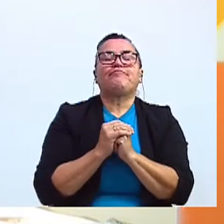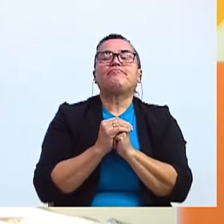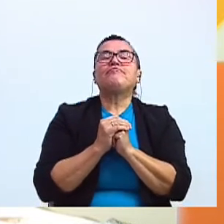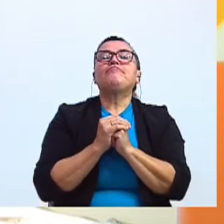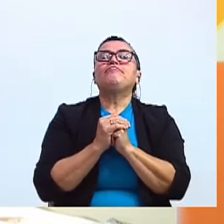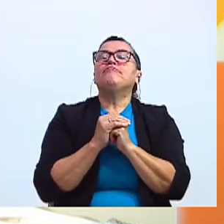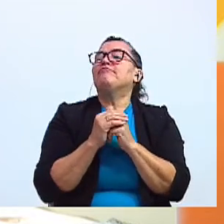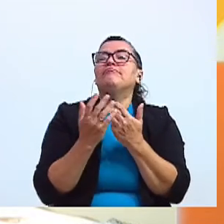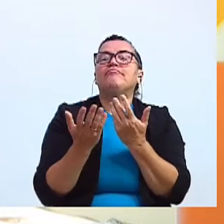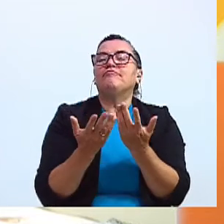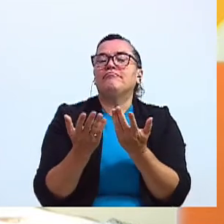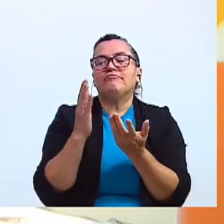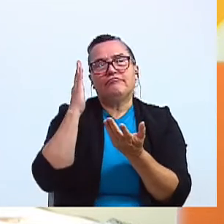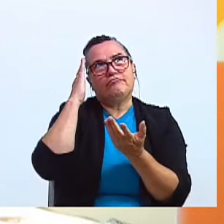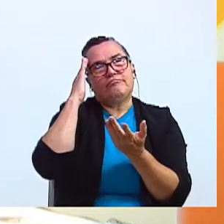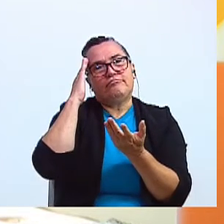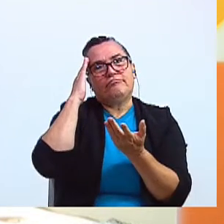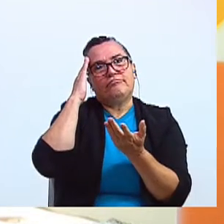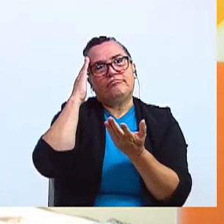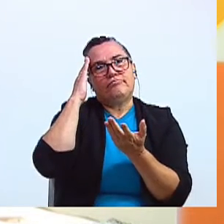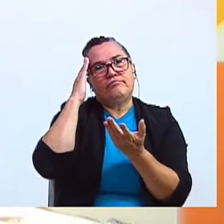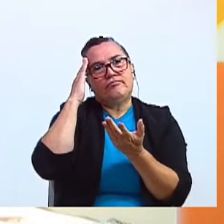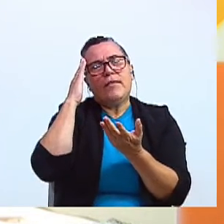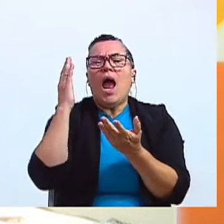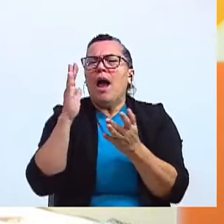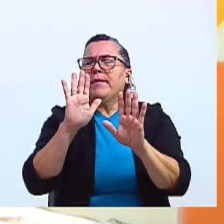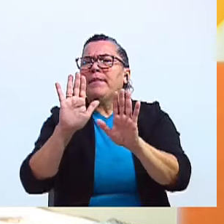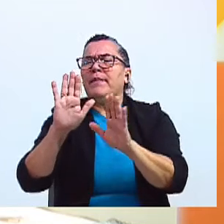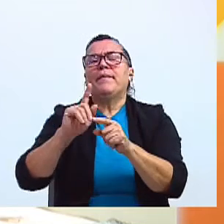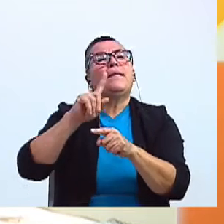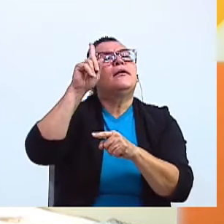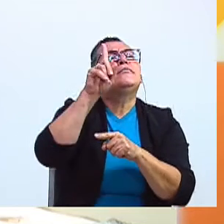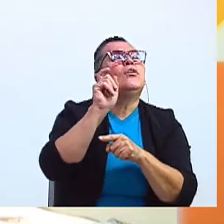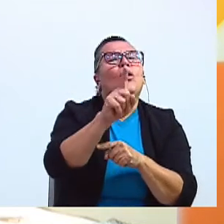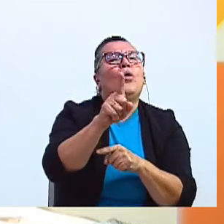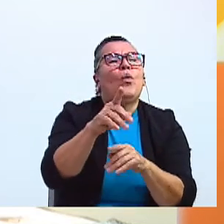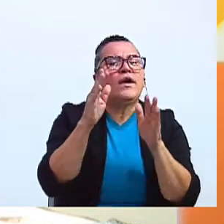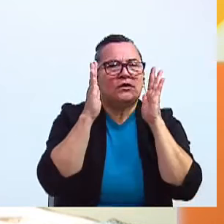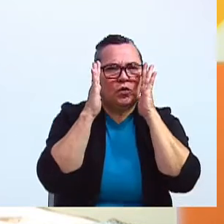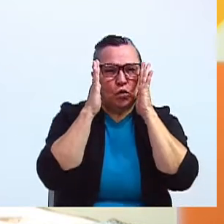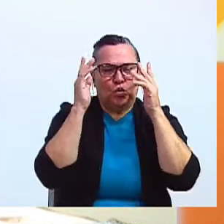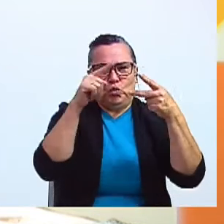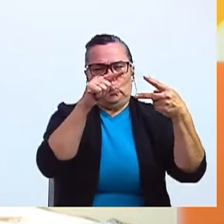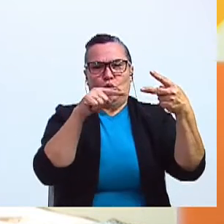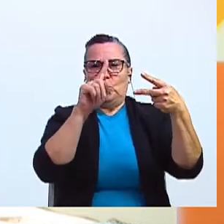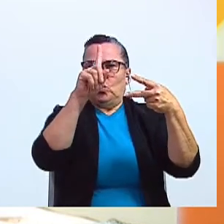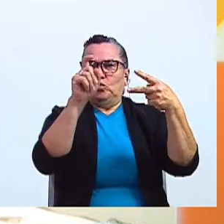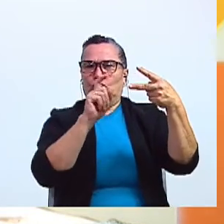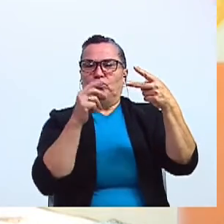to do, I'm going to ask you a question. Look at these two questions, please.